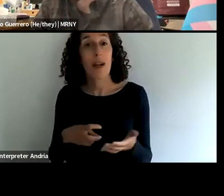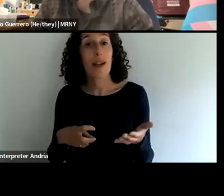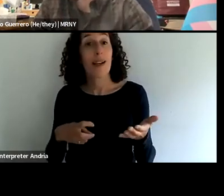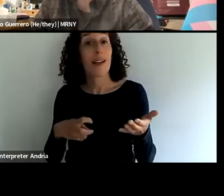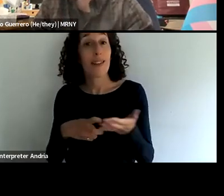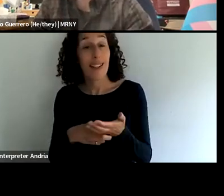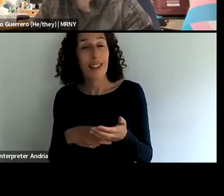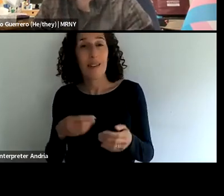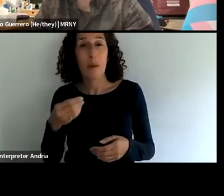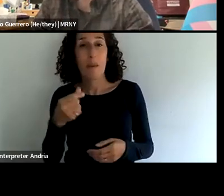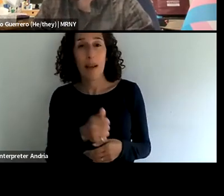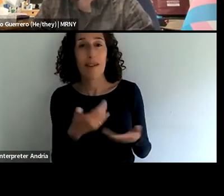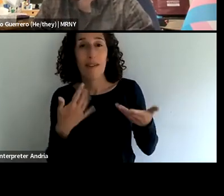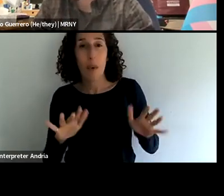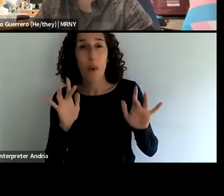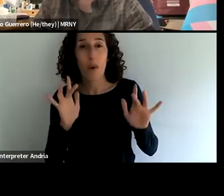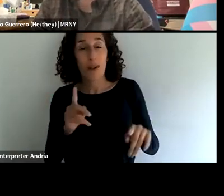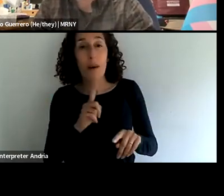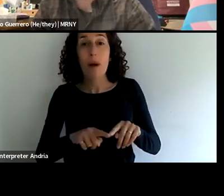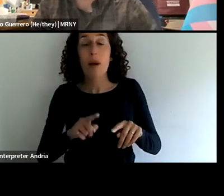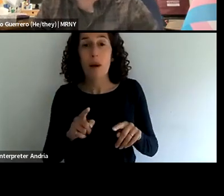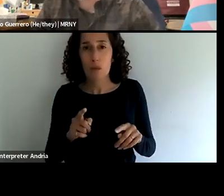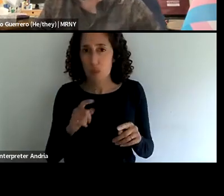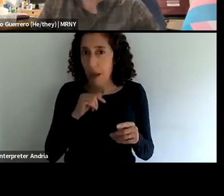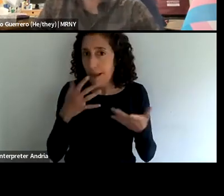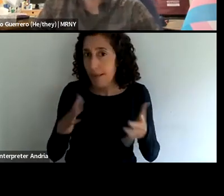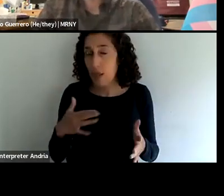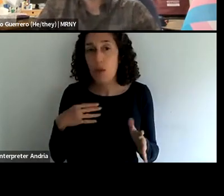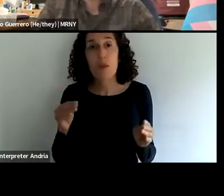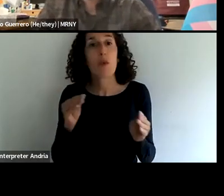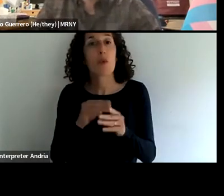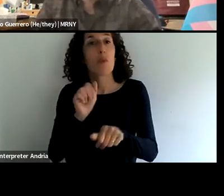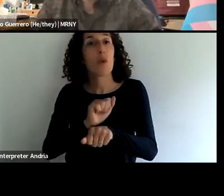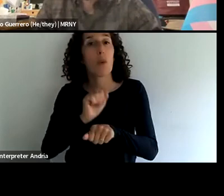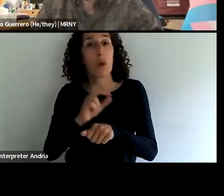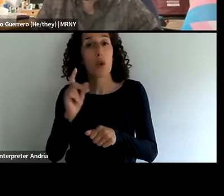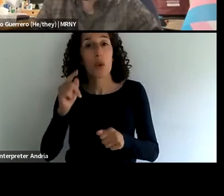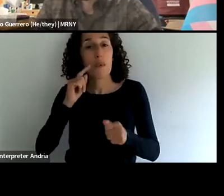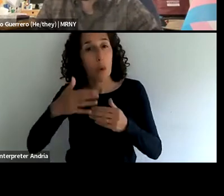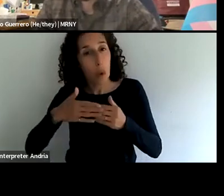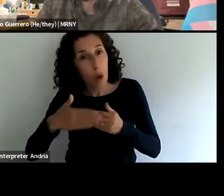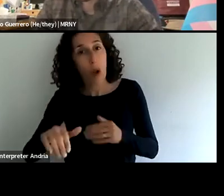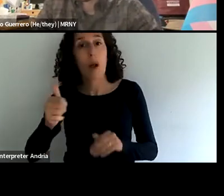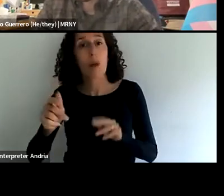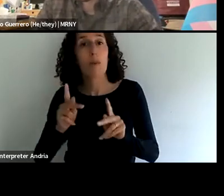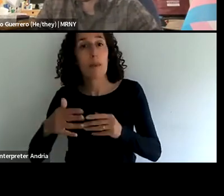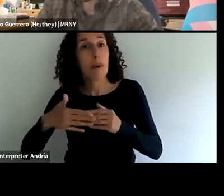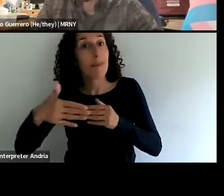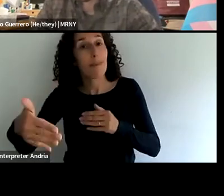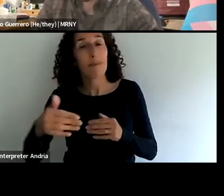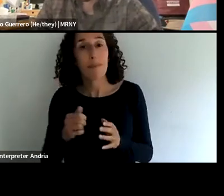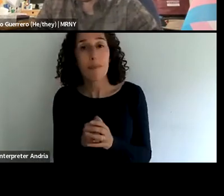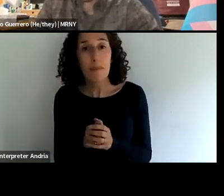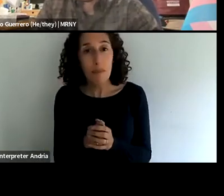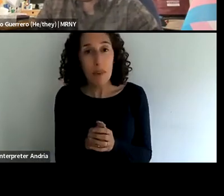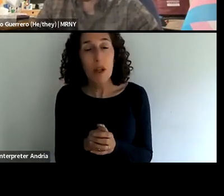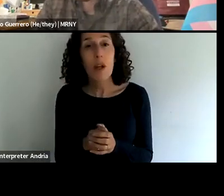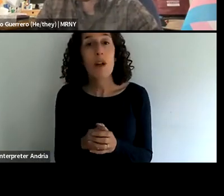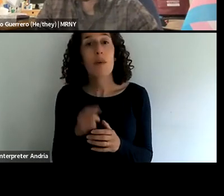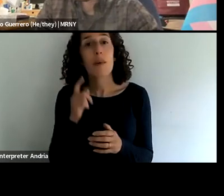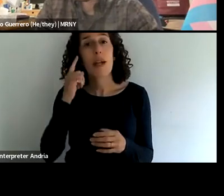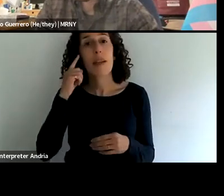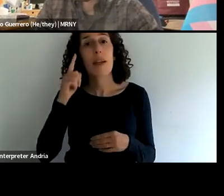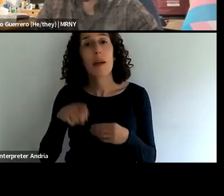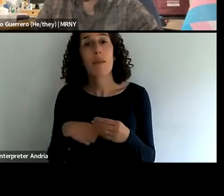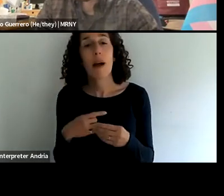still so much more work to be done going forth ahead. And even when I look at all the advances for, you know,